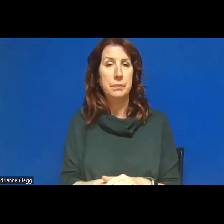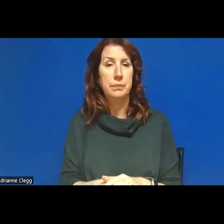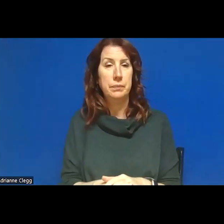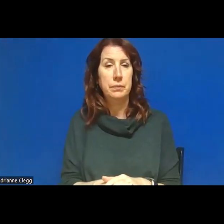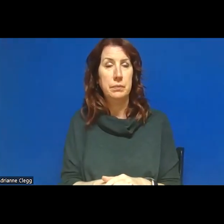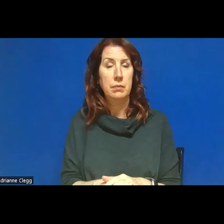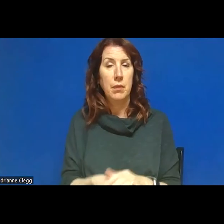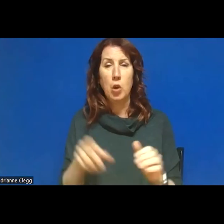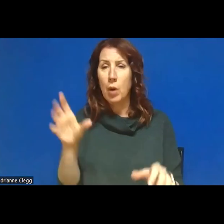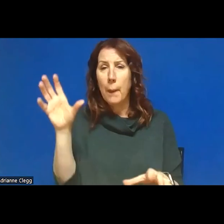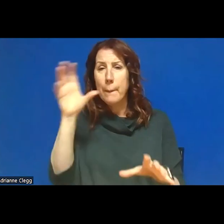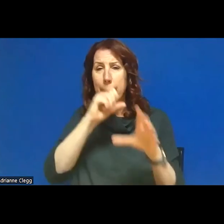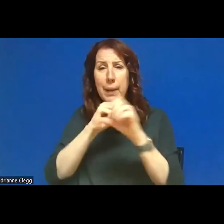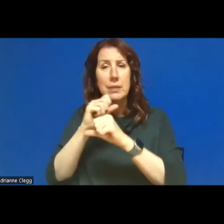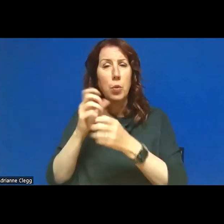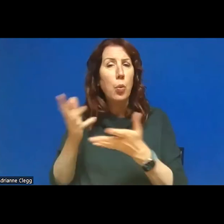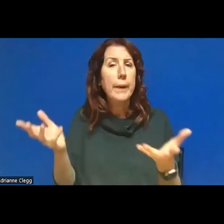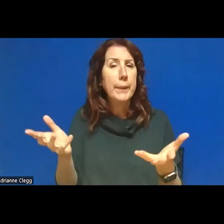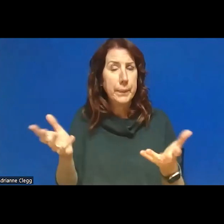What are you missing out on?